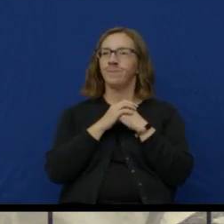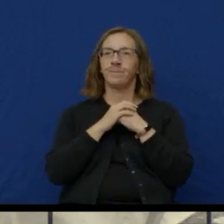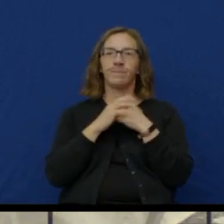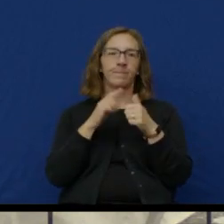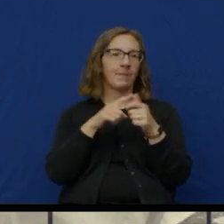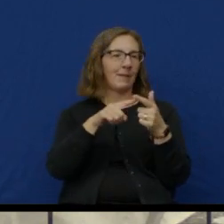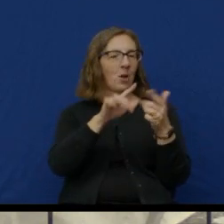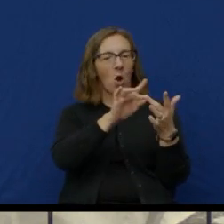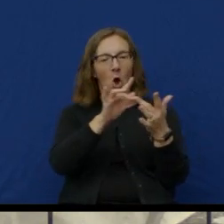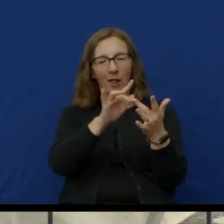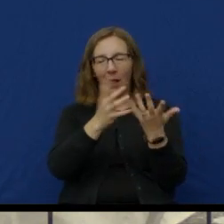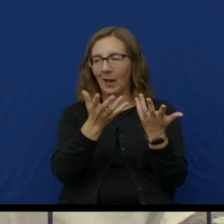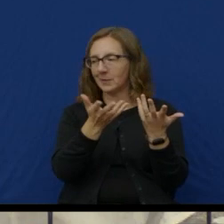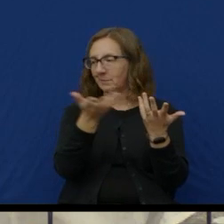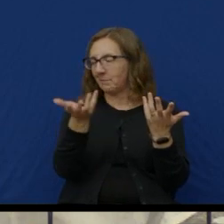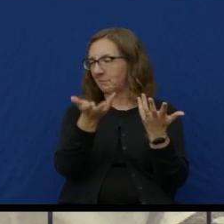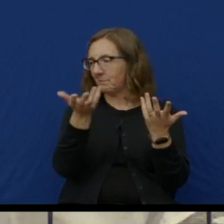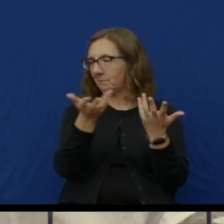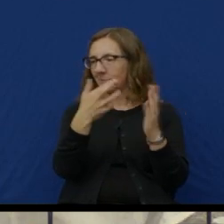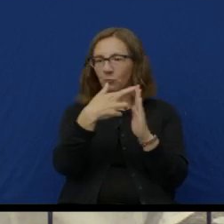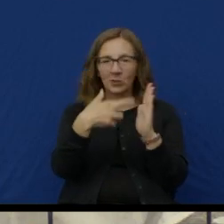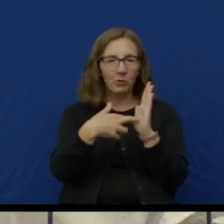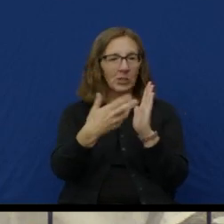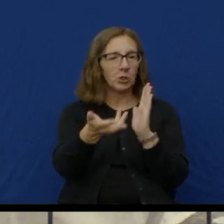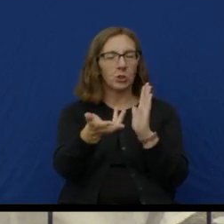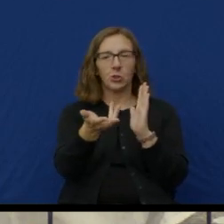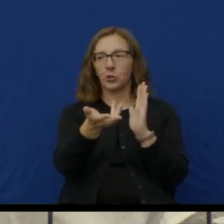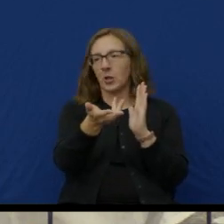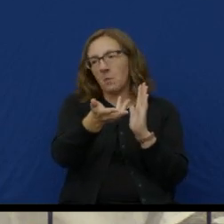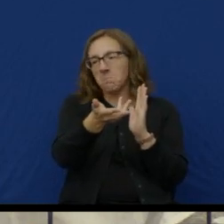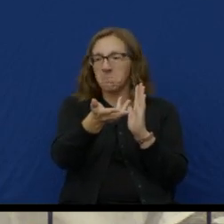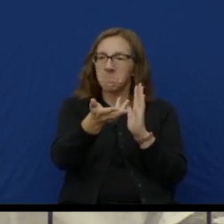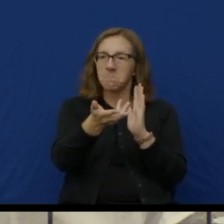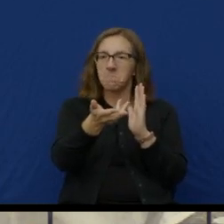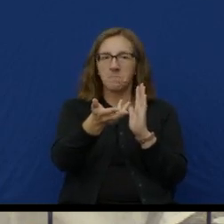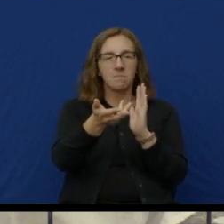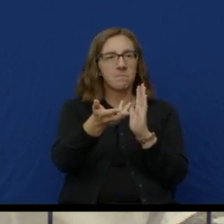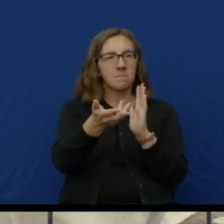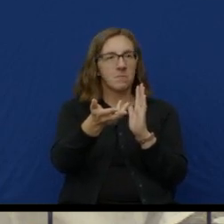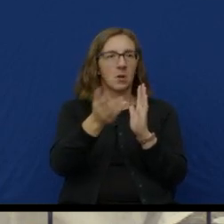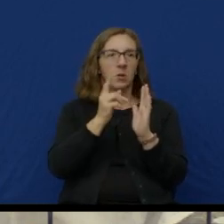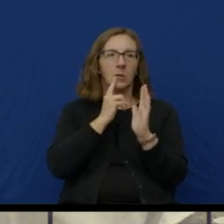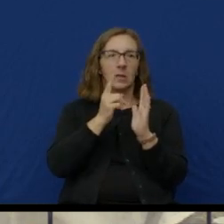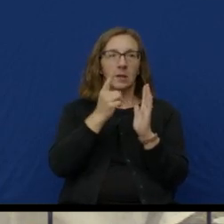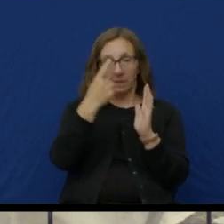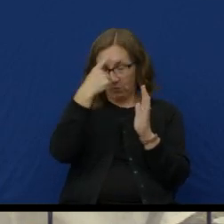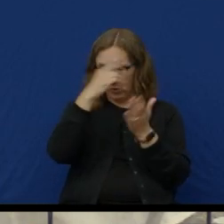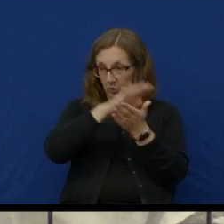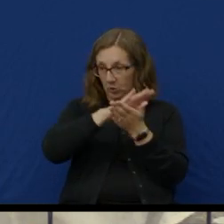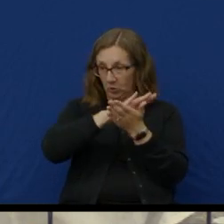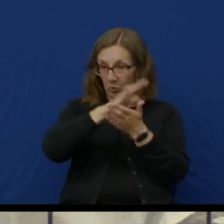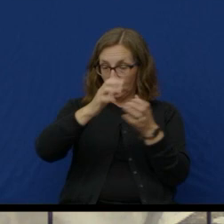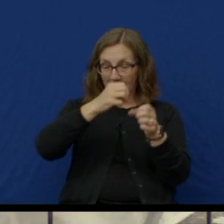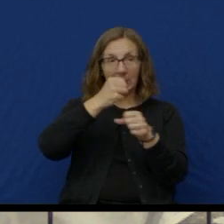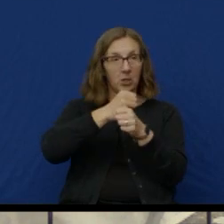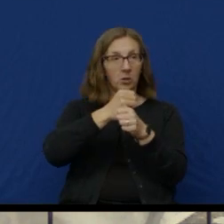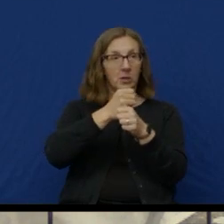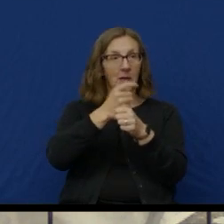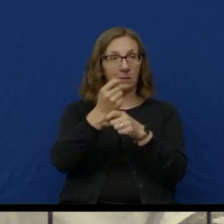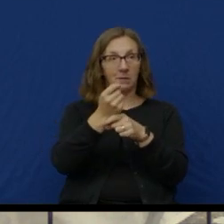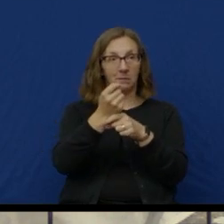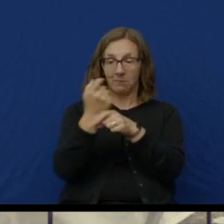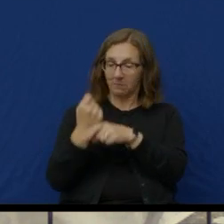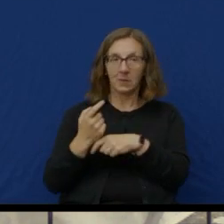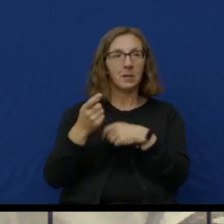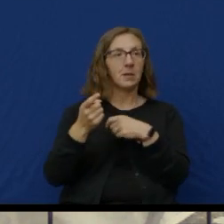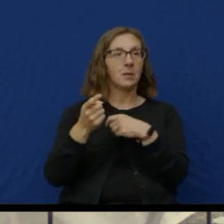like online registration now, to where that really eliminates, as we're getting the school year, you know, the kind of bumps in the road you